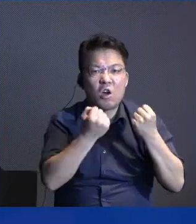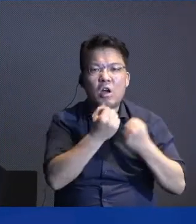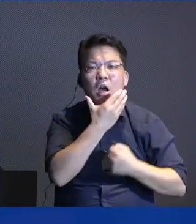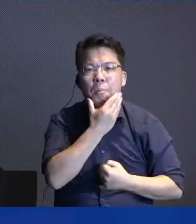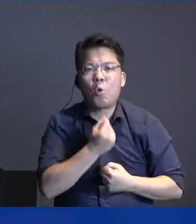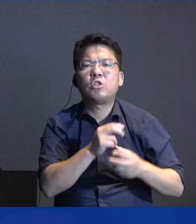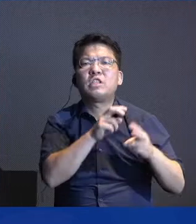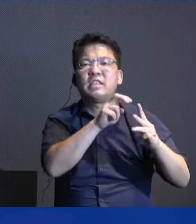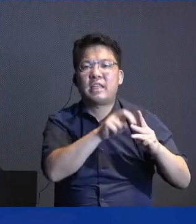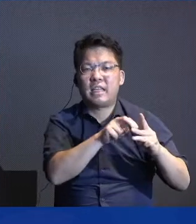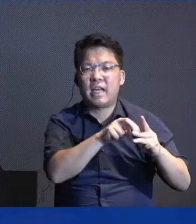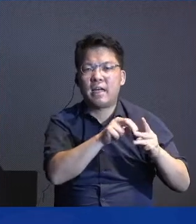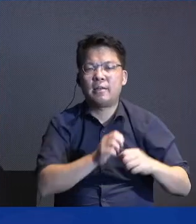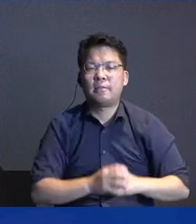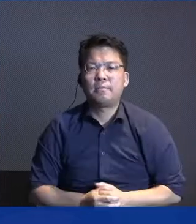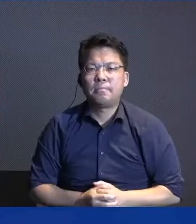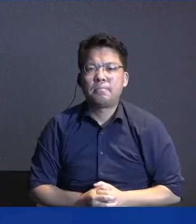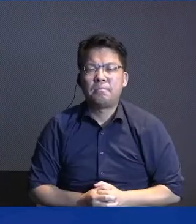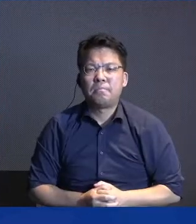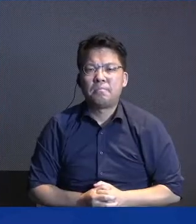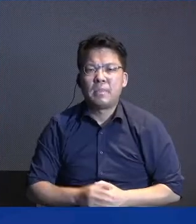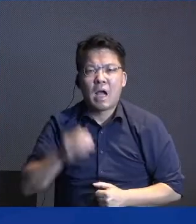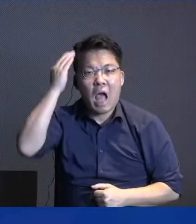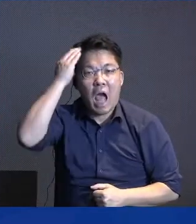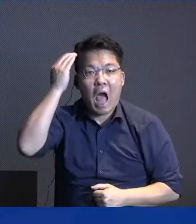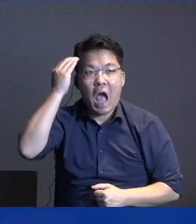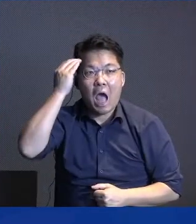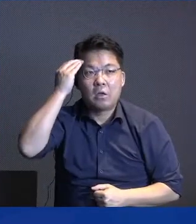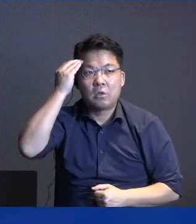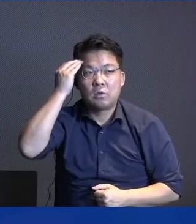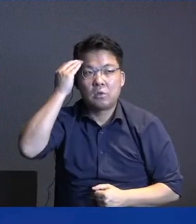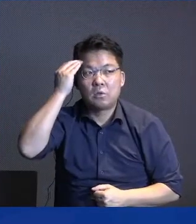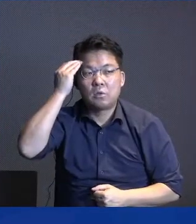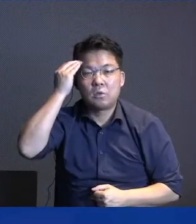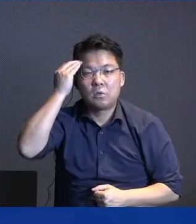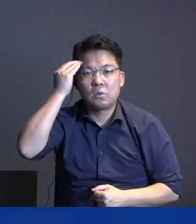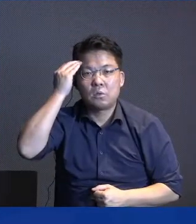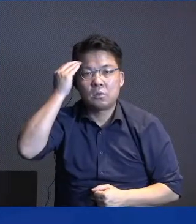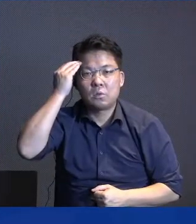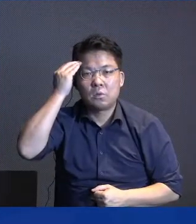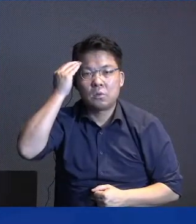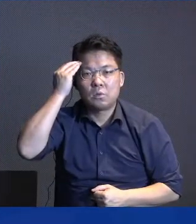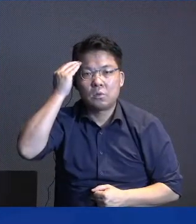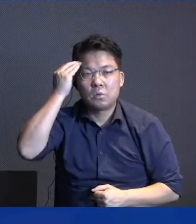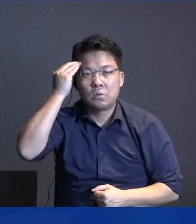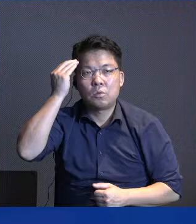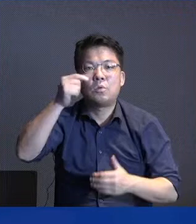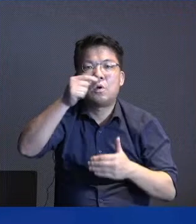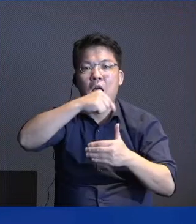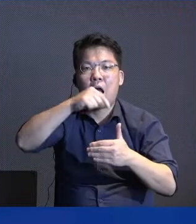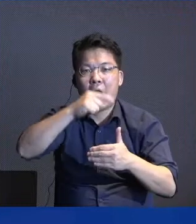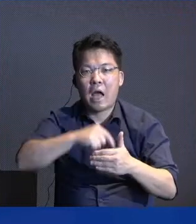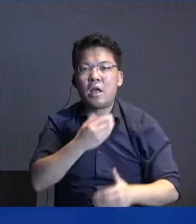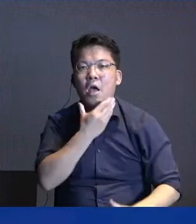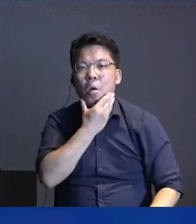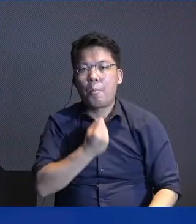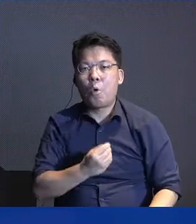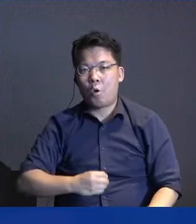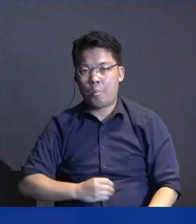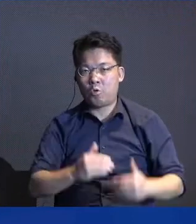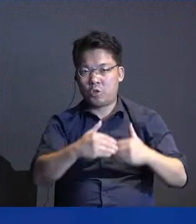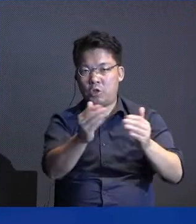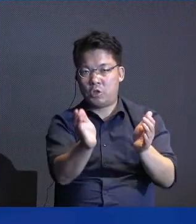mental health institutions in Korea under the jurisdiction of the Ministry of Health and Welfare that